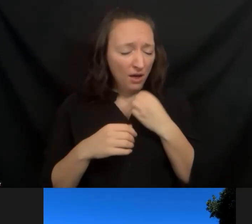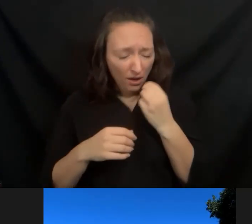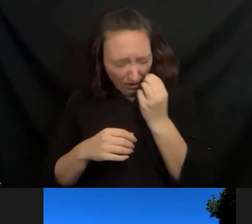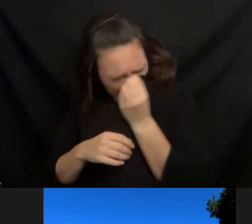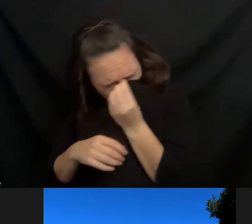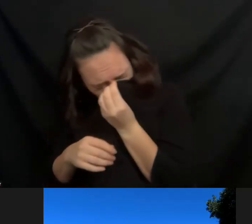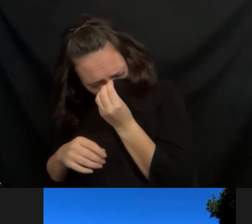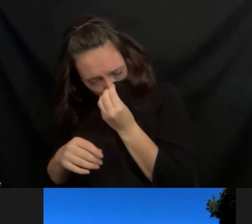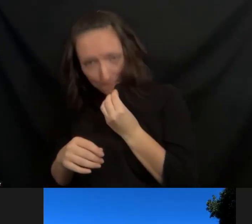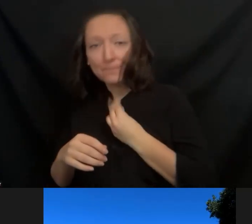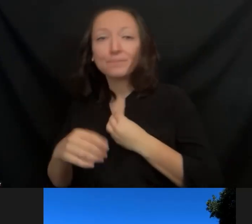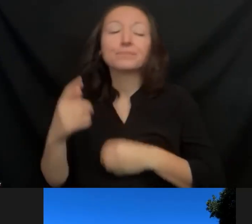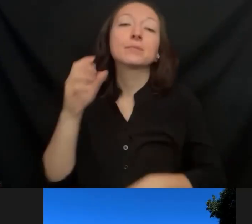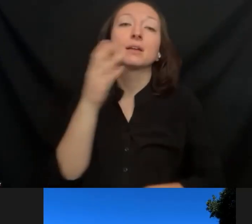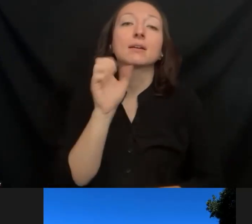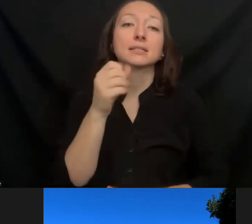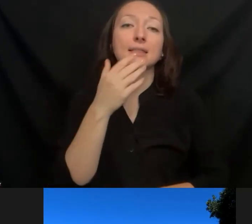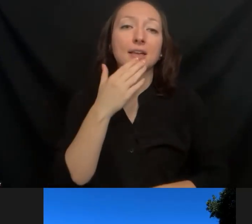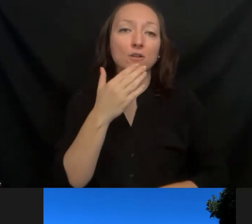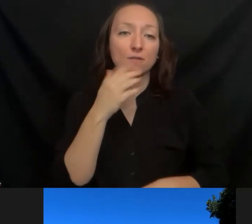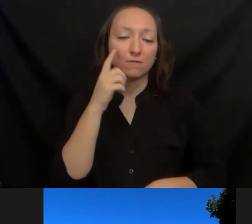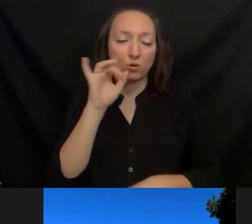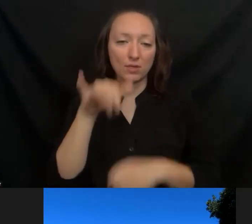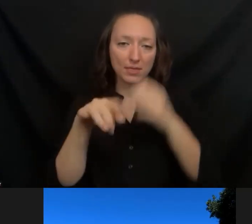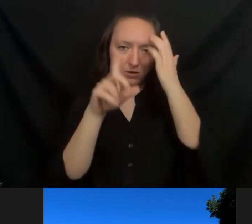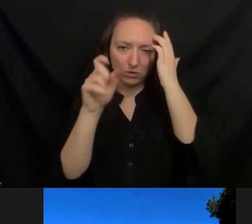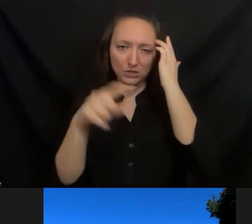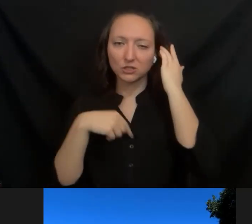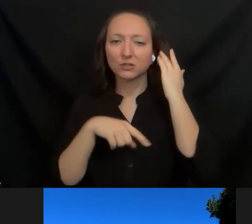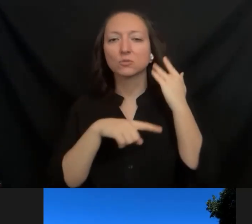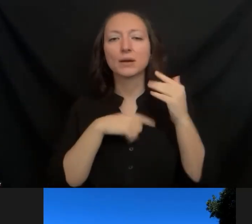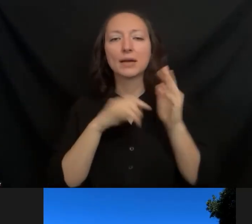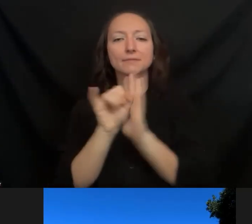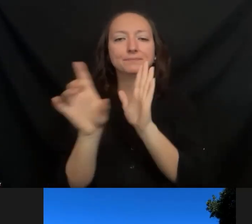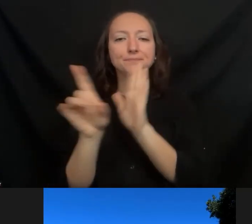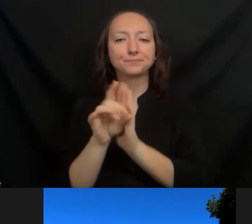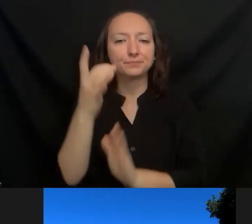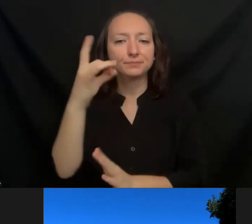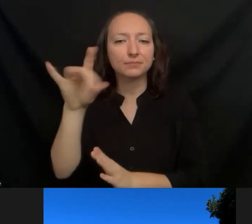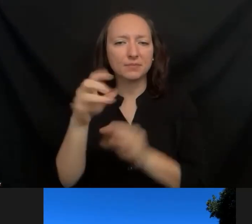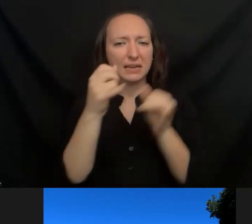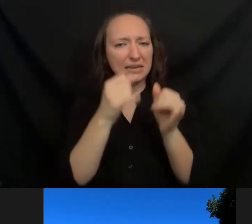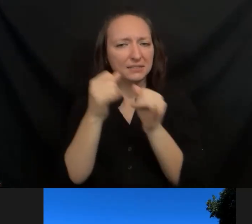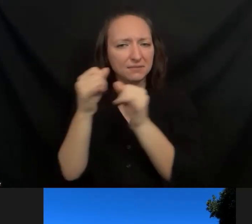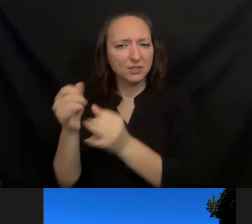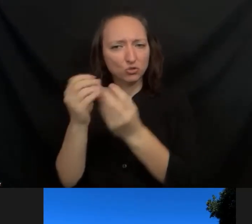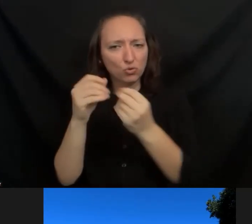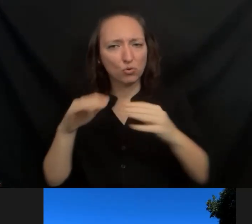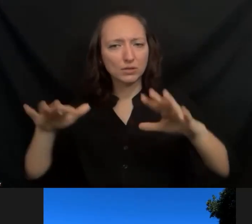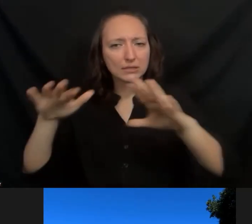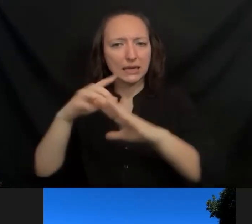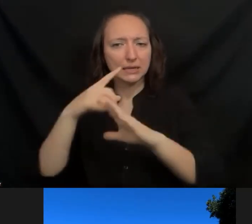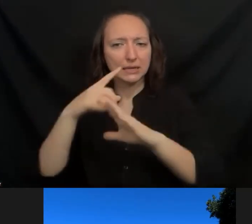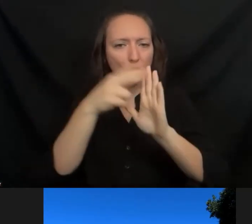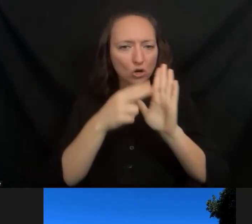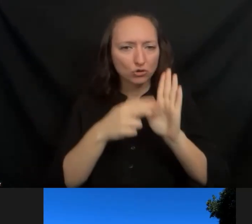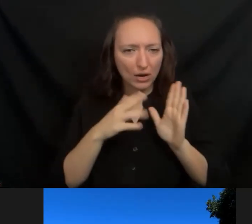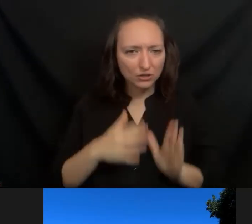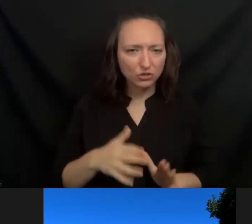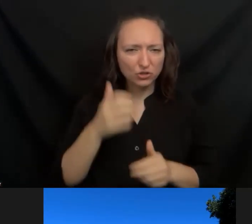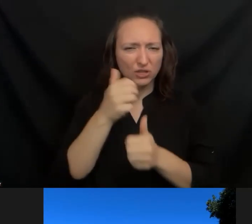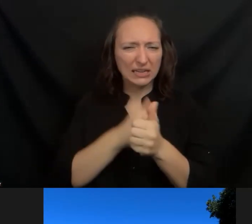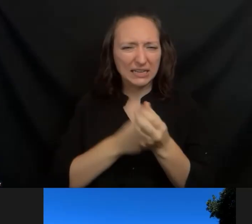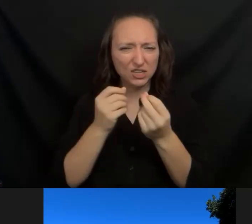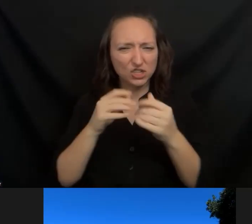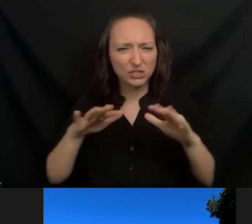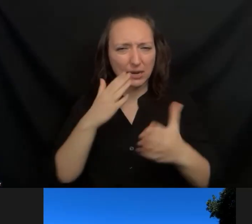question. So we have issued 18 individual sites so far to the contractor, and each site may include multiple valves. To